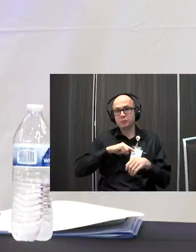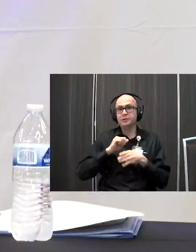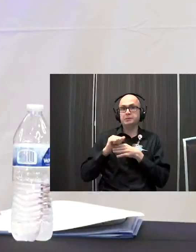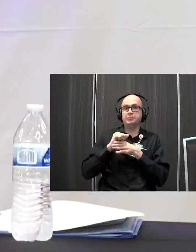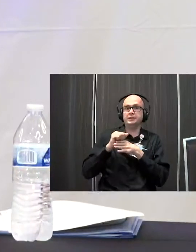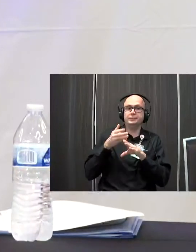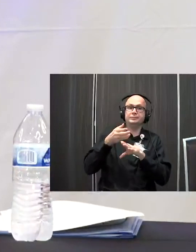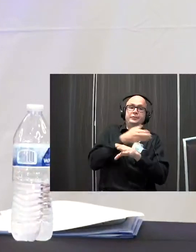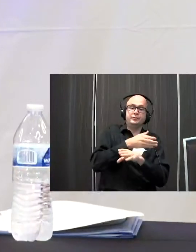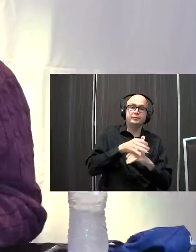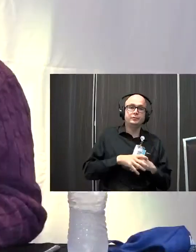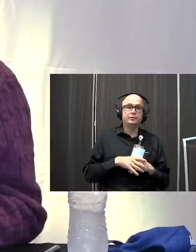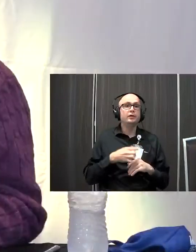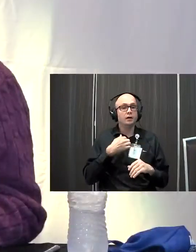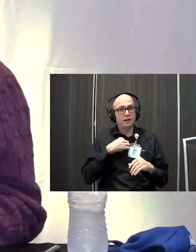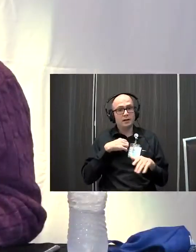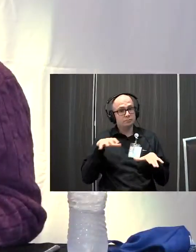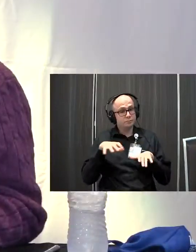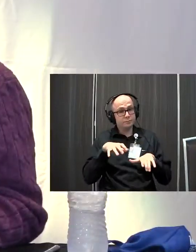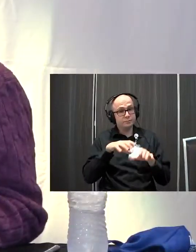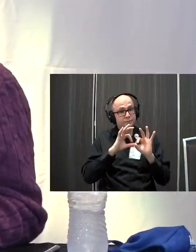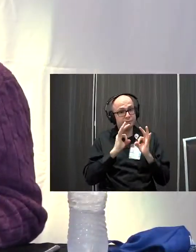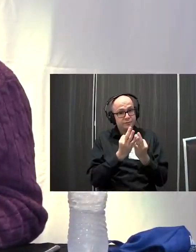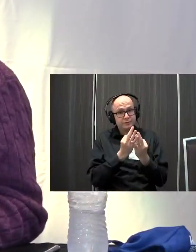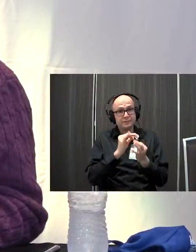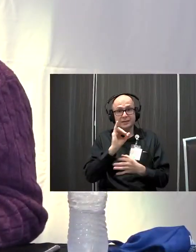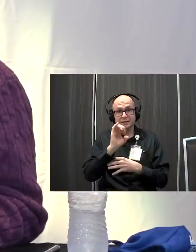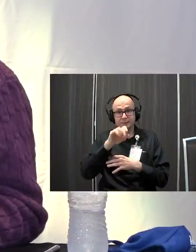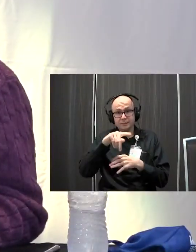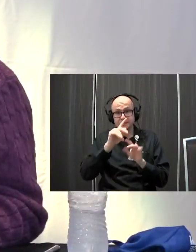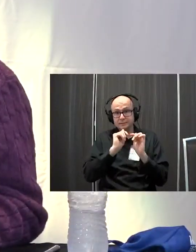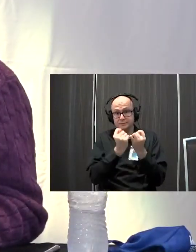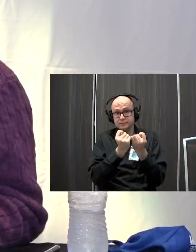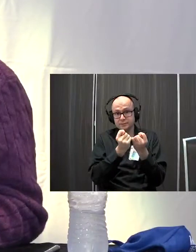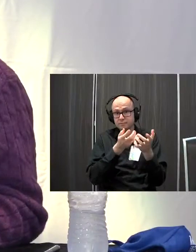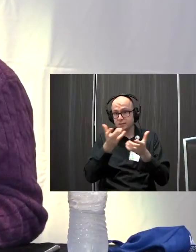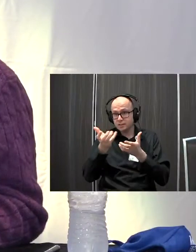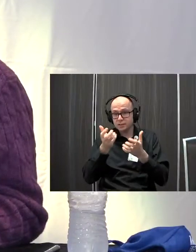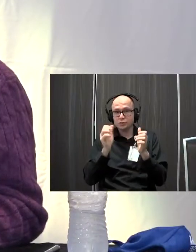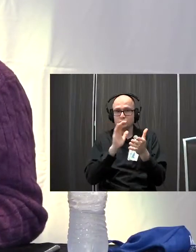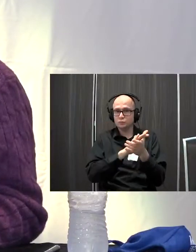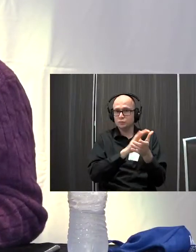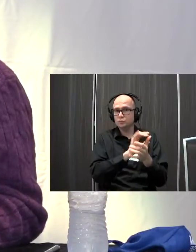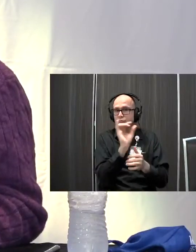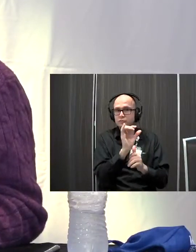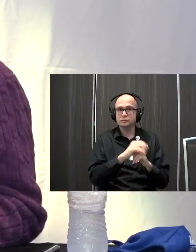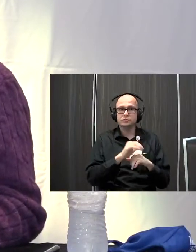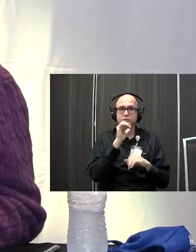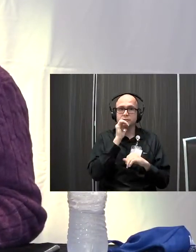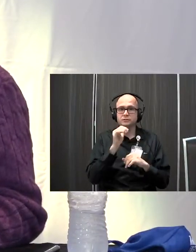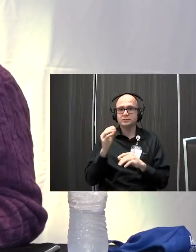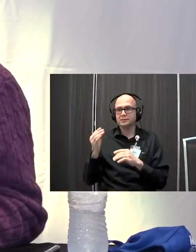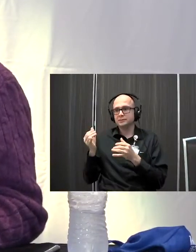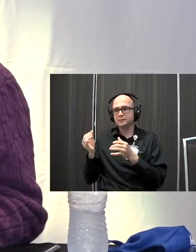of time. And I encourage families to ask their IEP team to work on that a little bit at school as well, so it doesn't always fall at